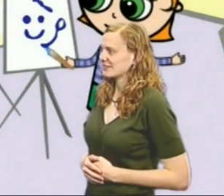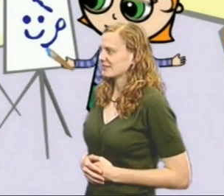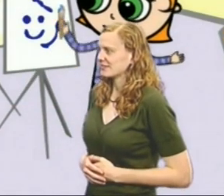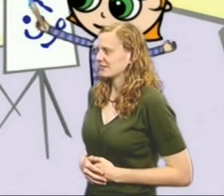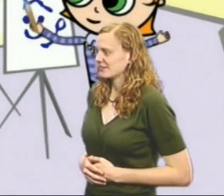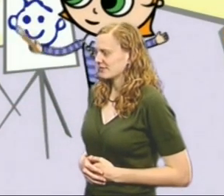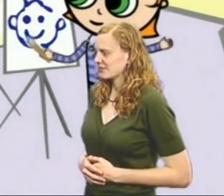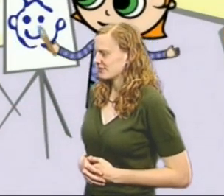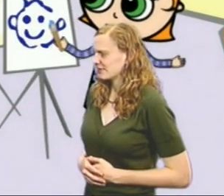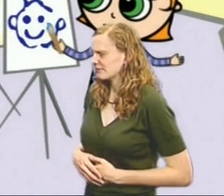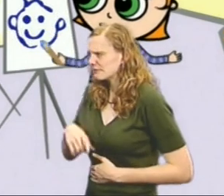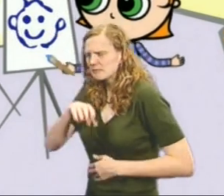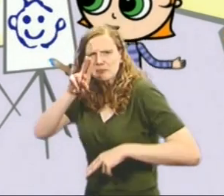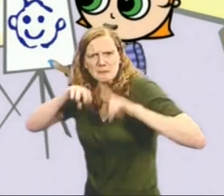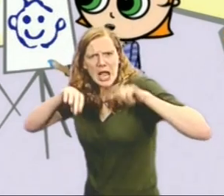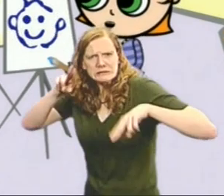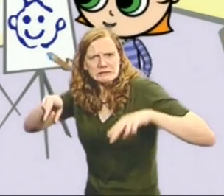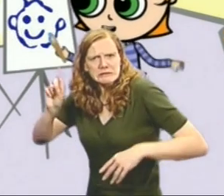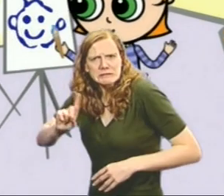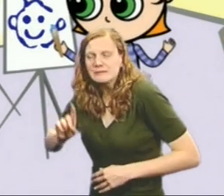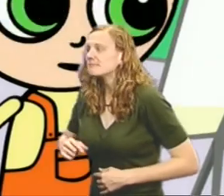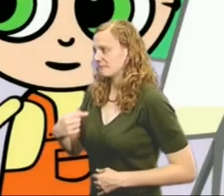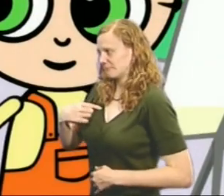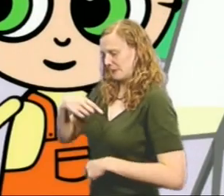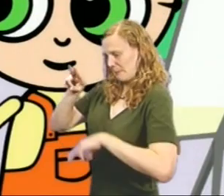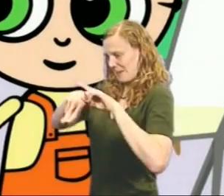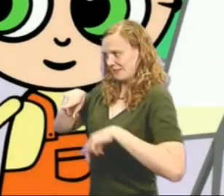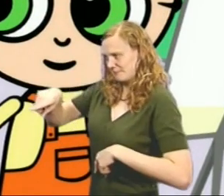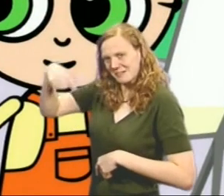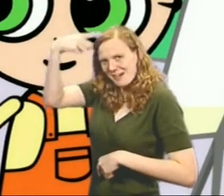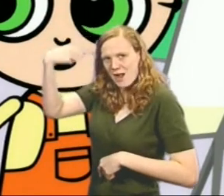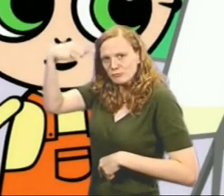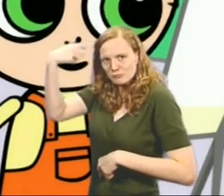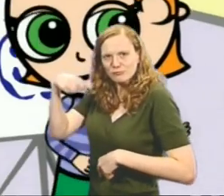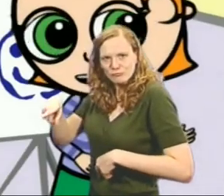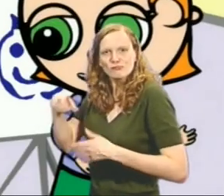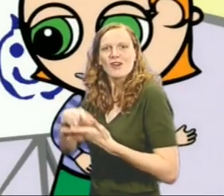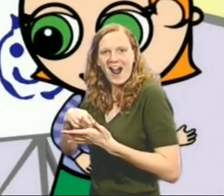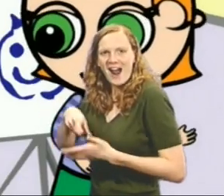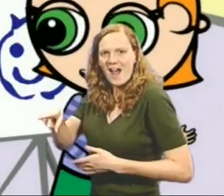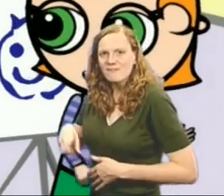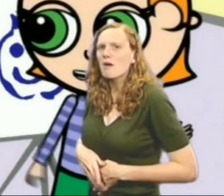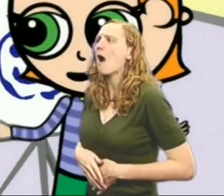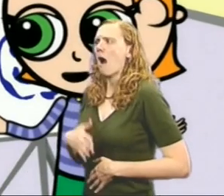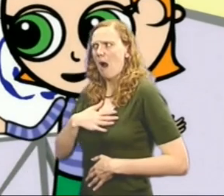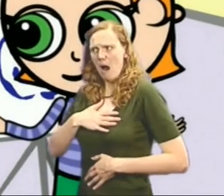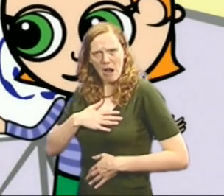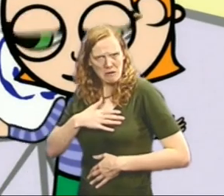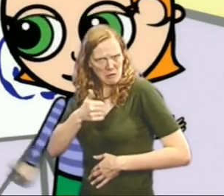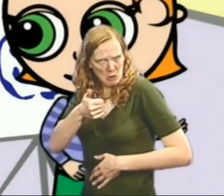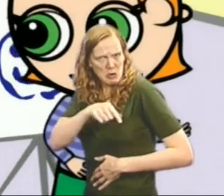What are you painting, Mary? It's a picture of Rafe. A very good likeness. Let's leave our pictures to